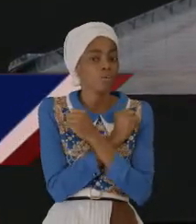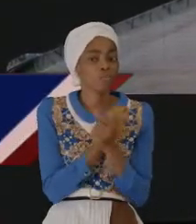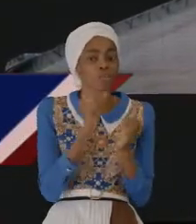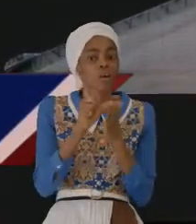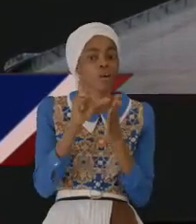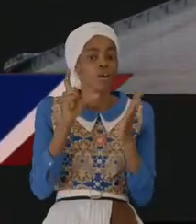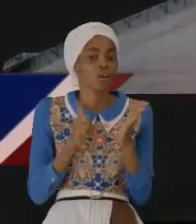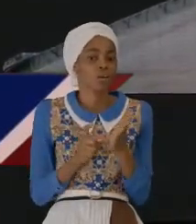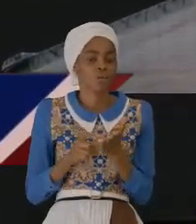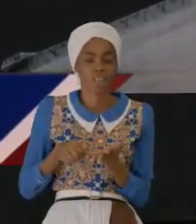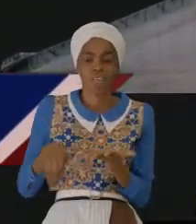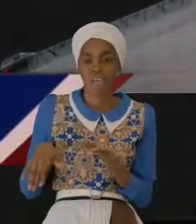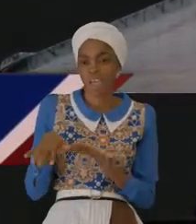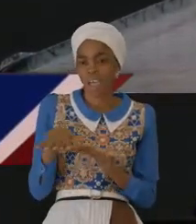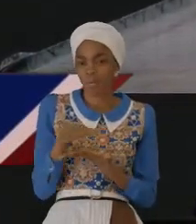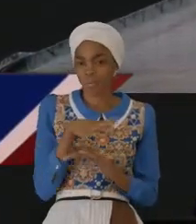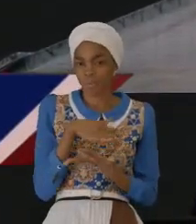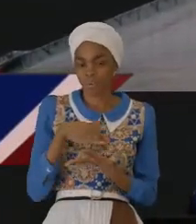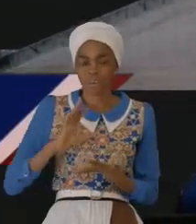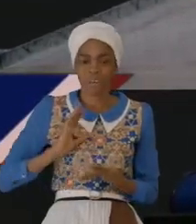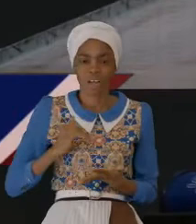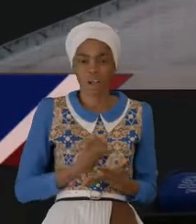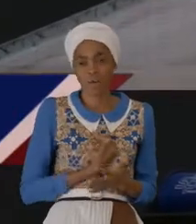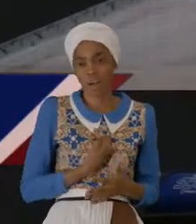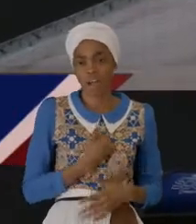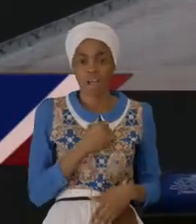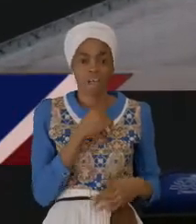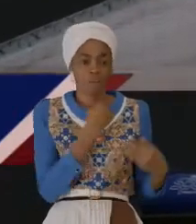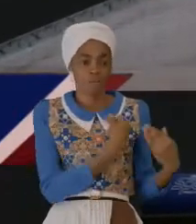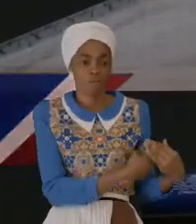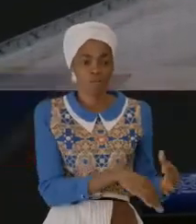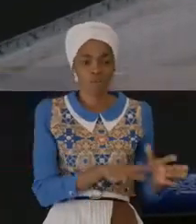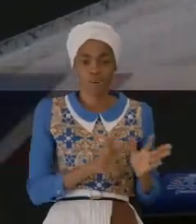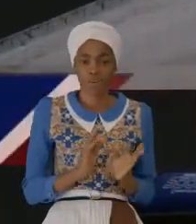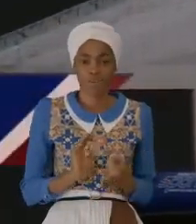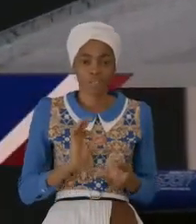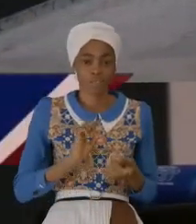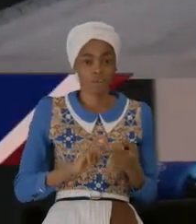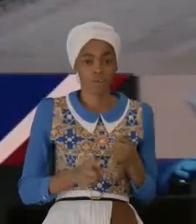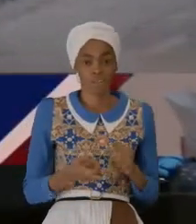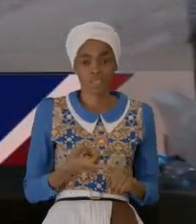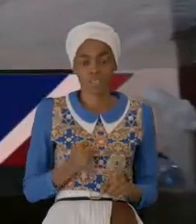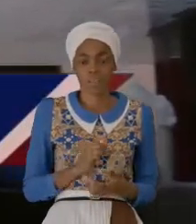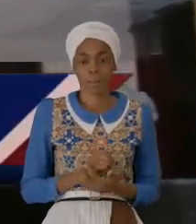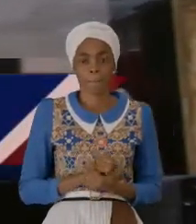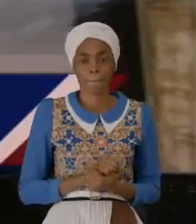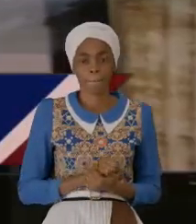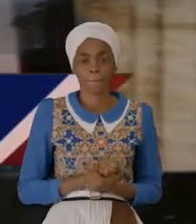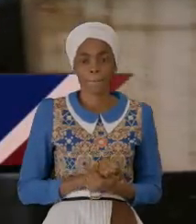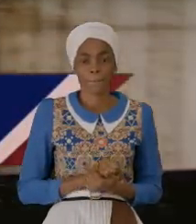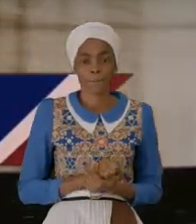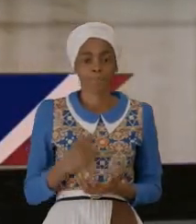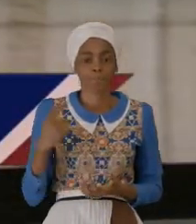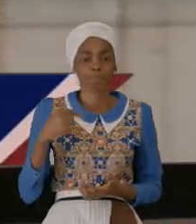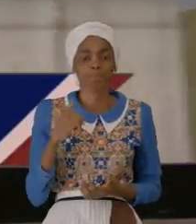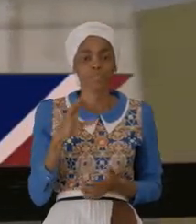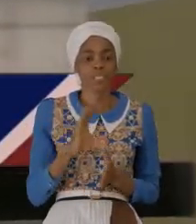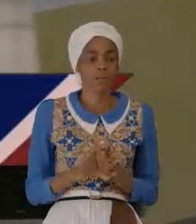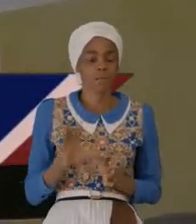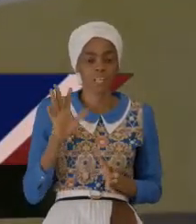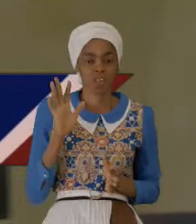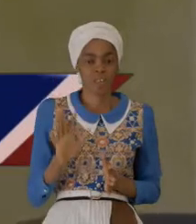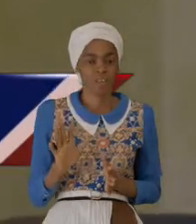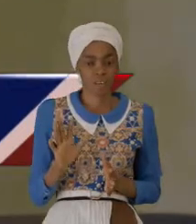Love among our fellows Galatians in chapter five